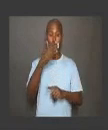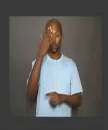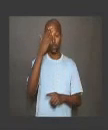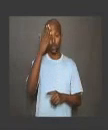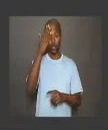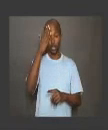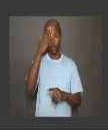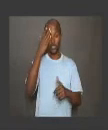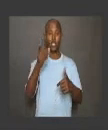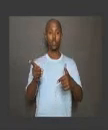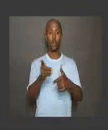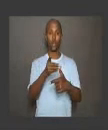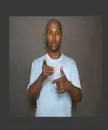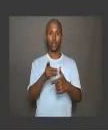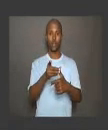the domain.